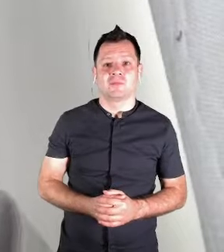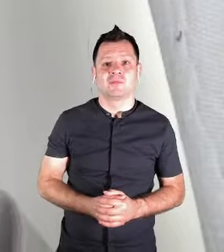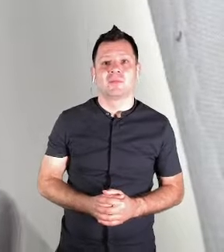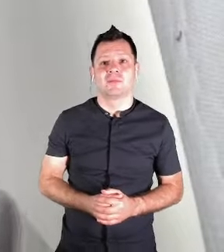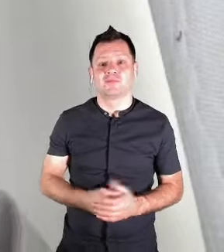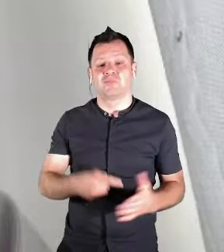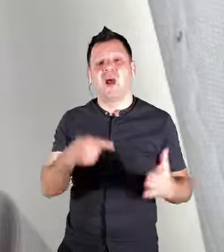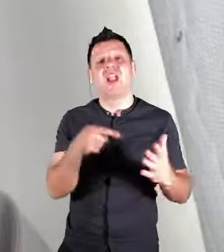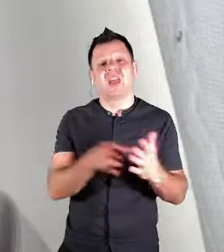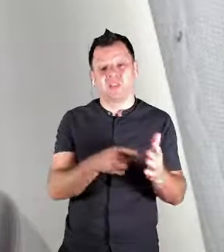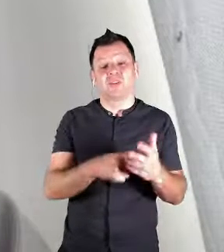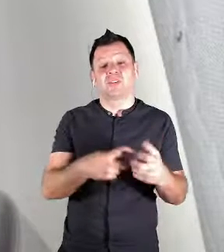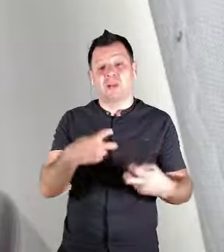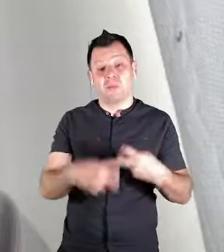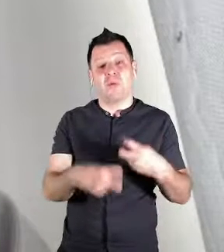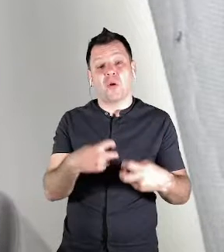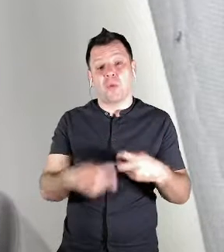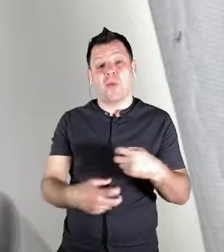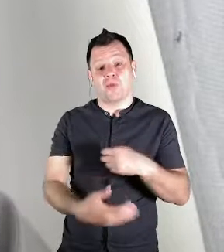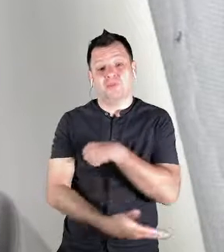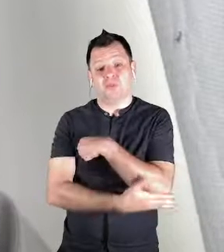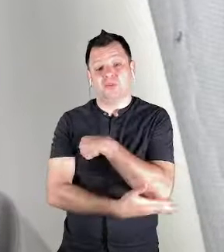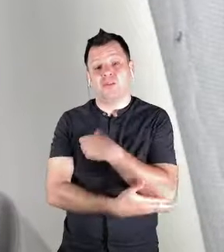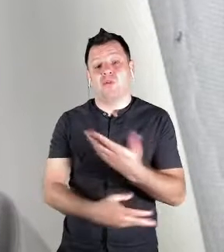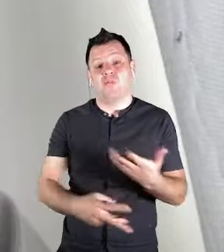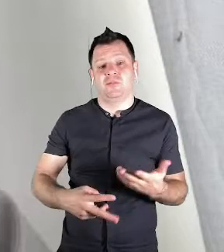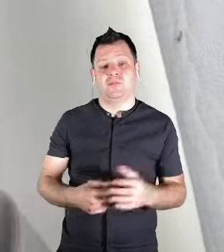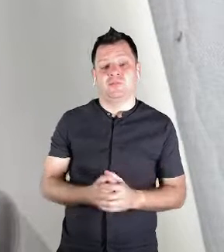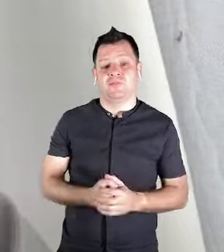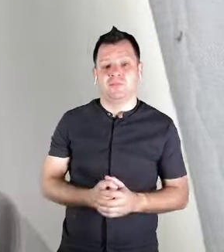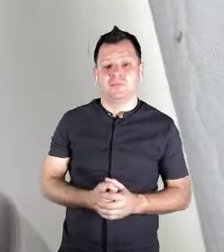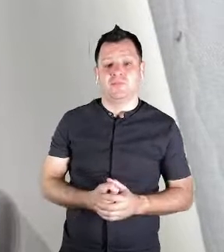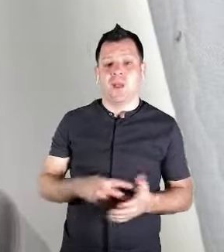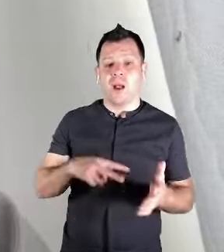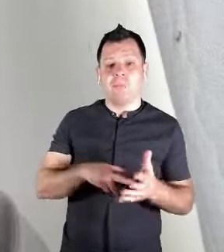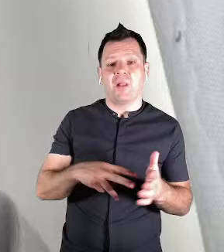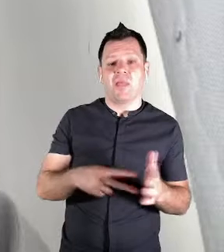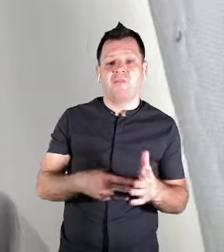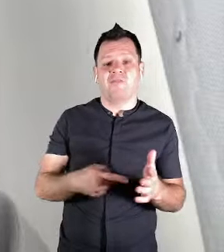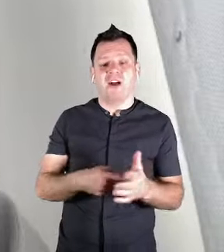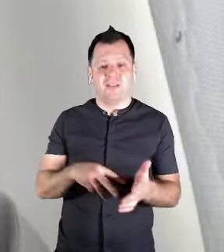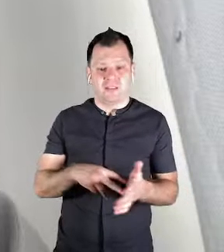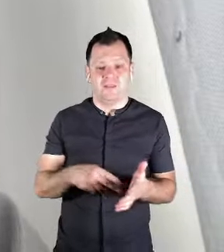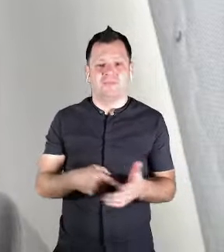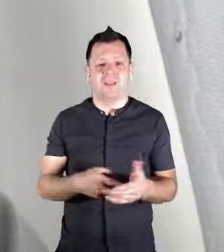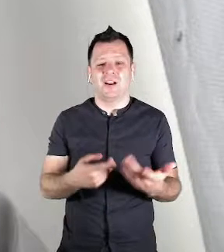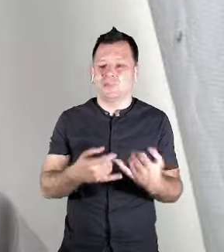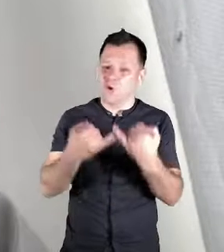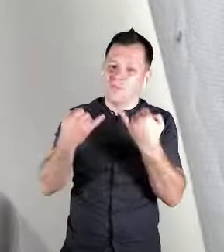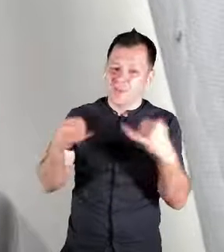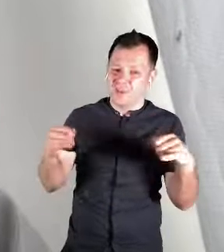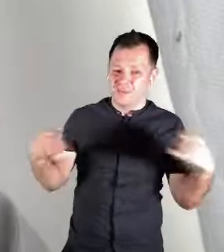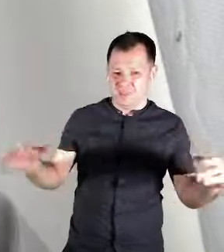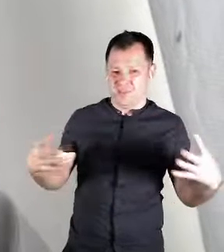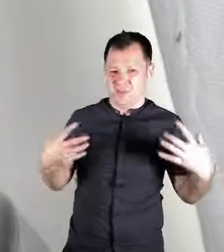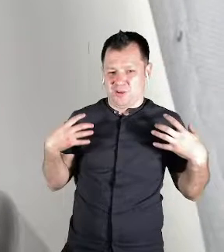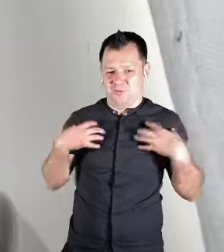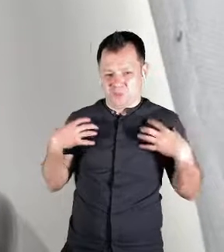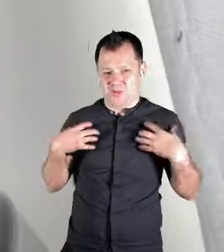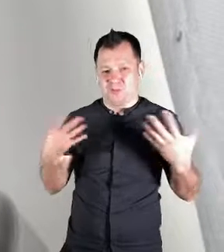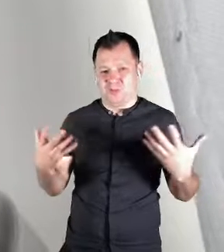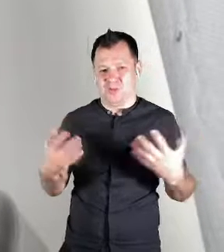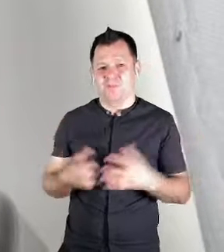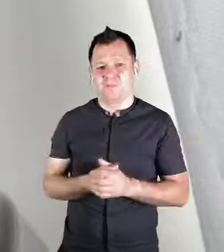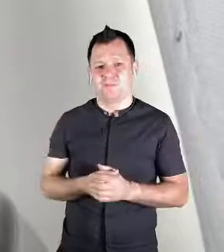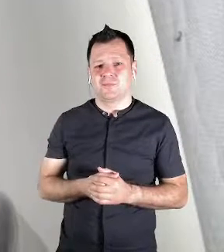other aspects of life. Almost, it has no value in some ways when